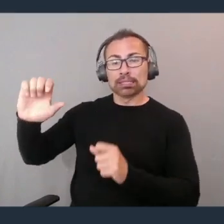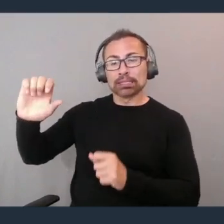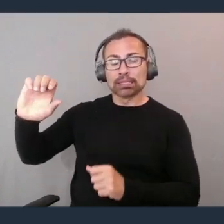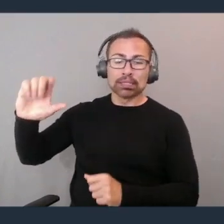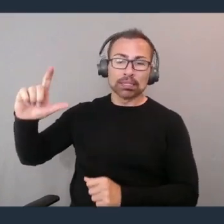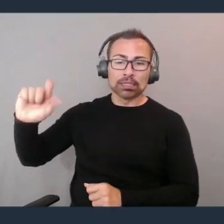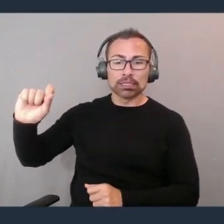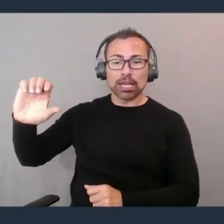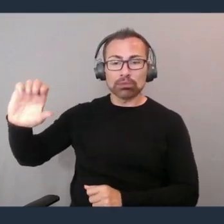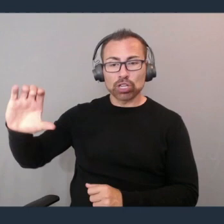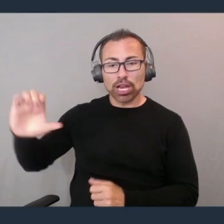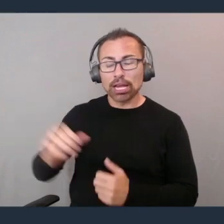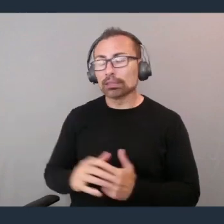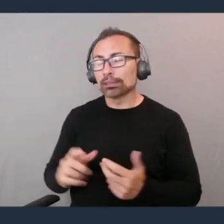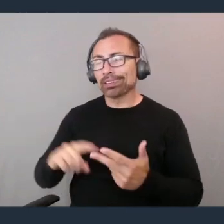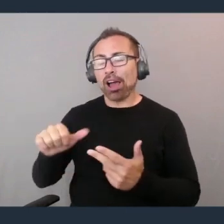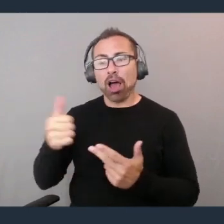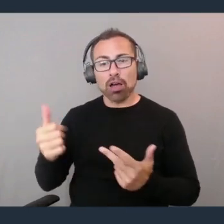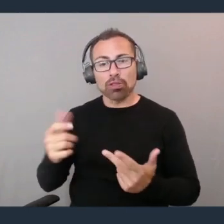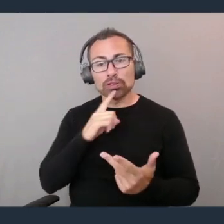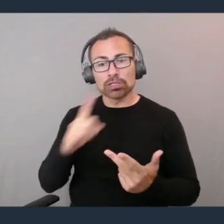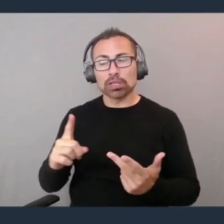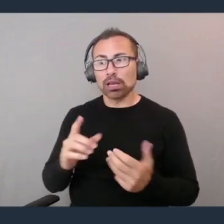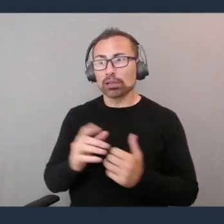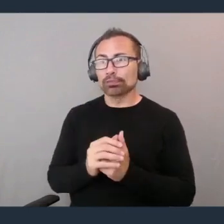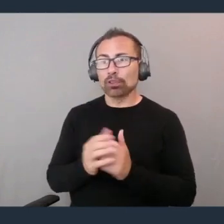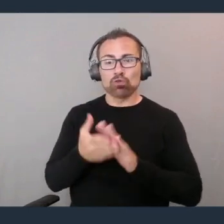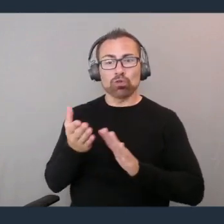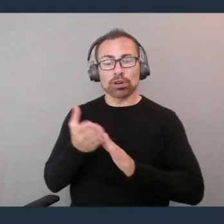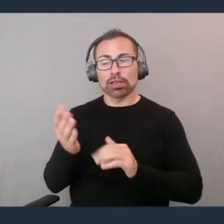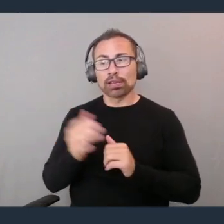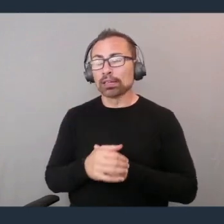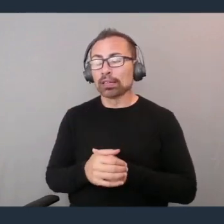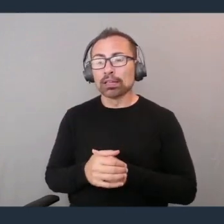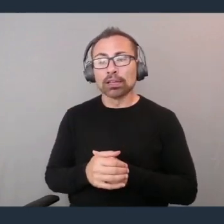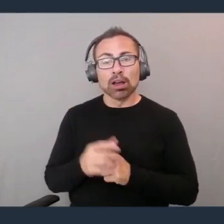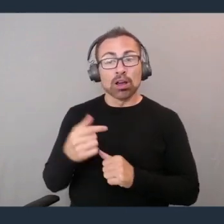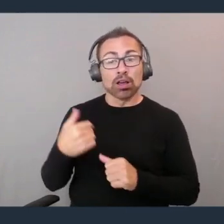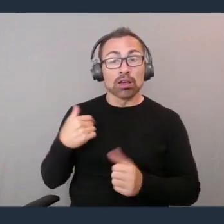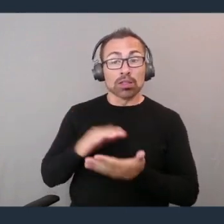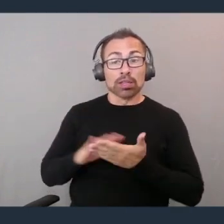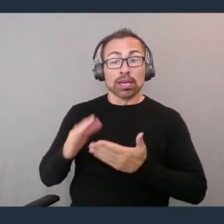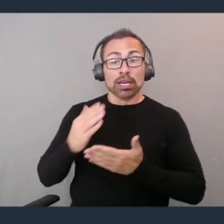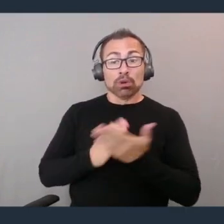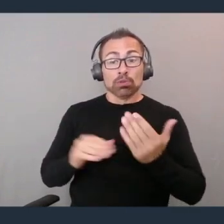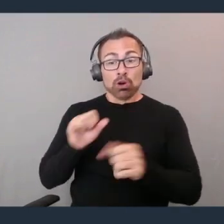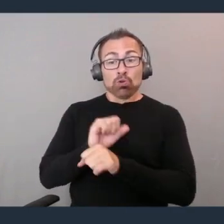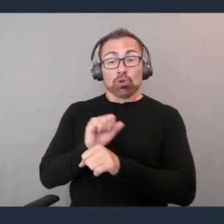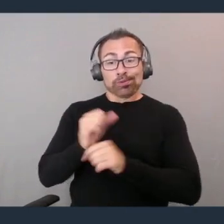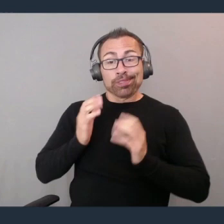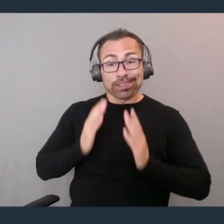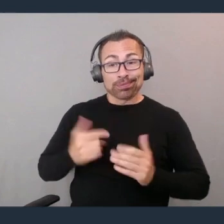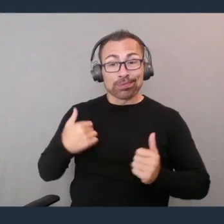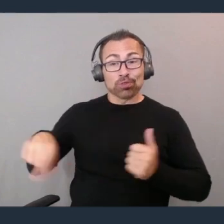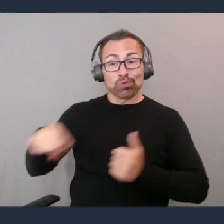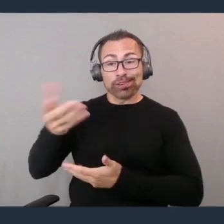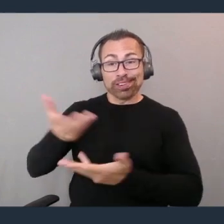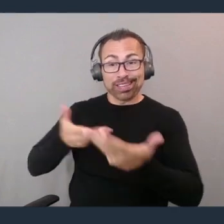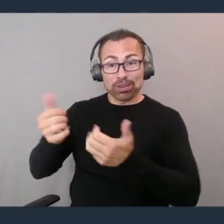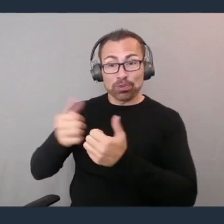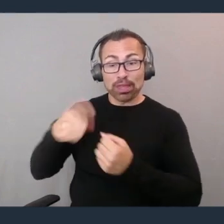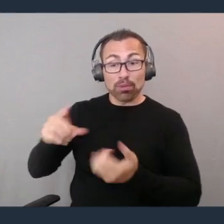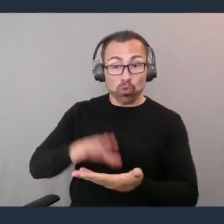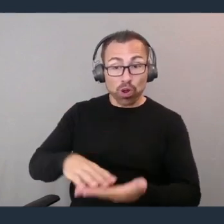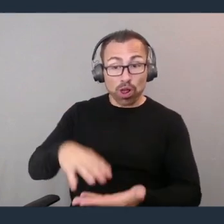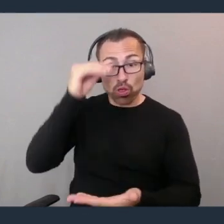Inf1. But the nice part is we're working with these customers and we're so engaged with them, we're learning, and one of the feedbacks is, hey, research is